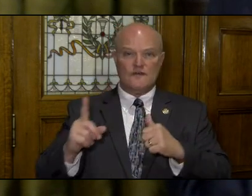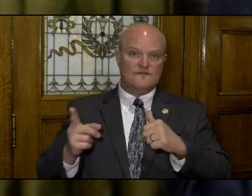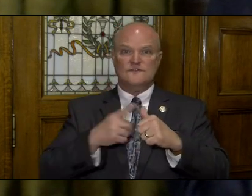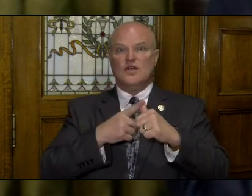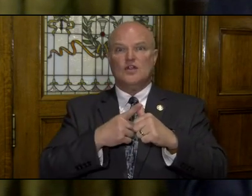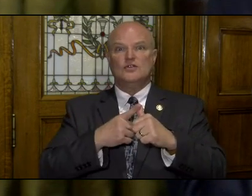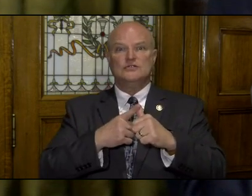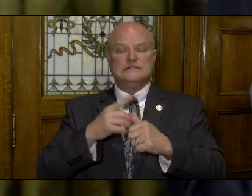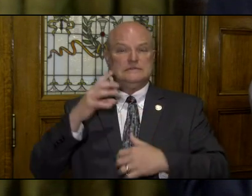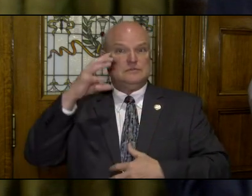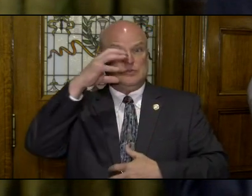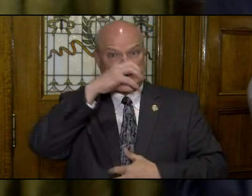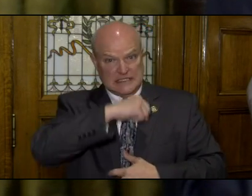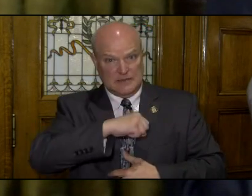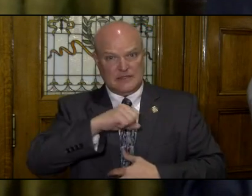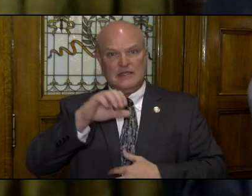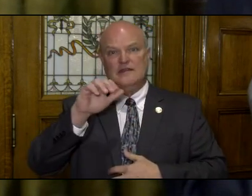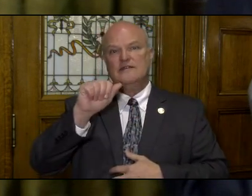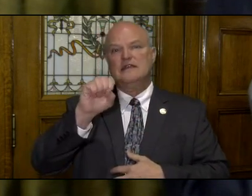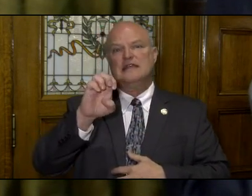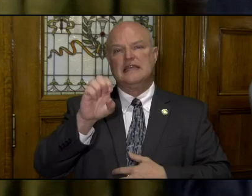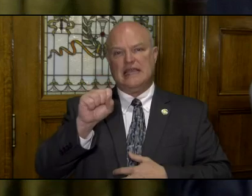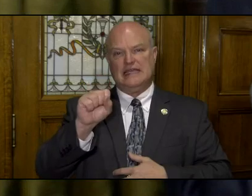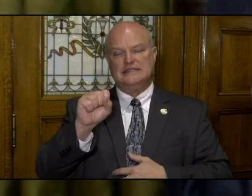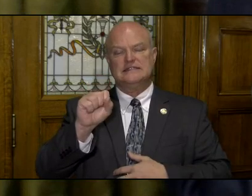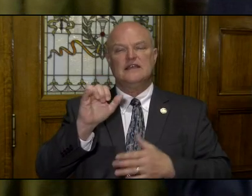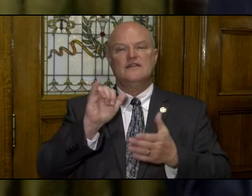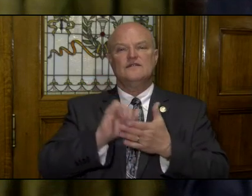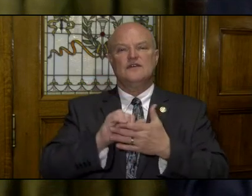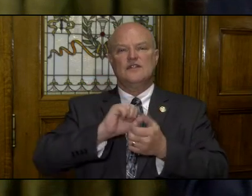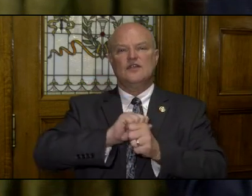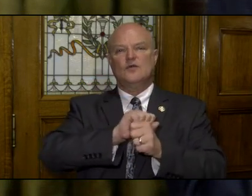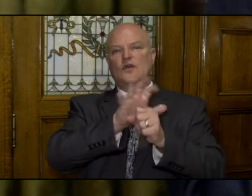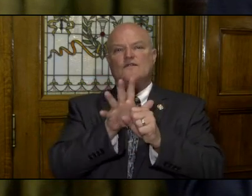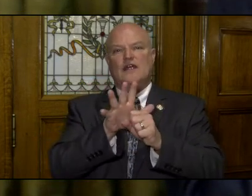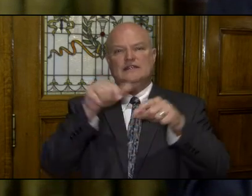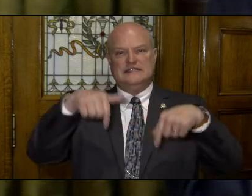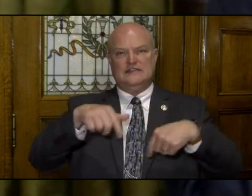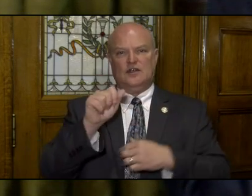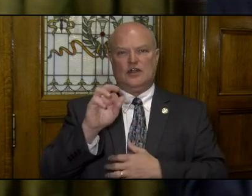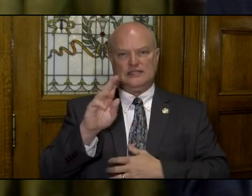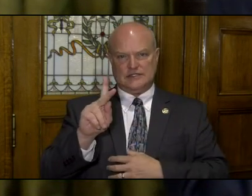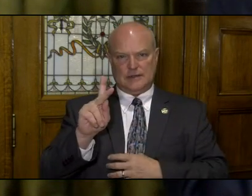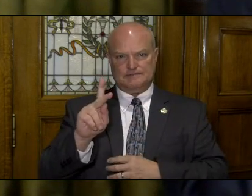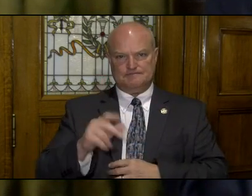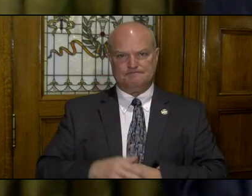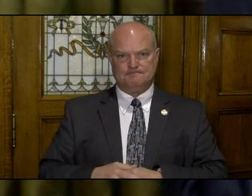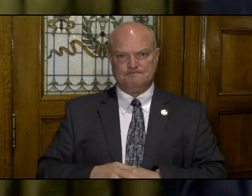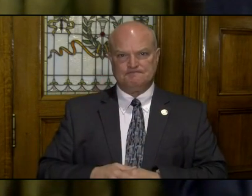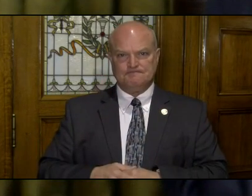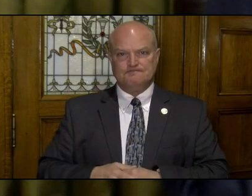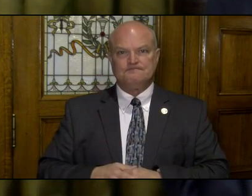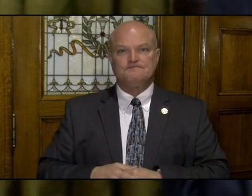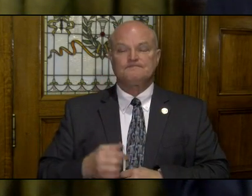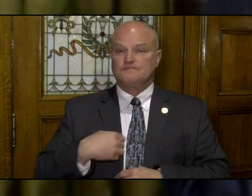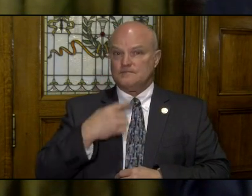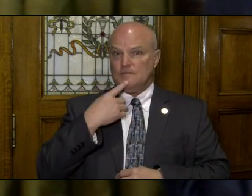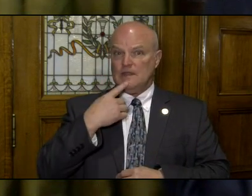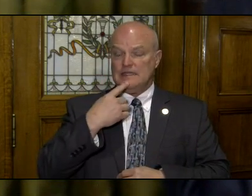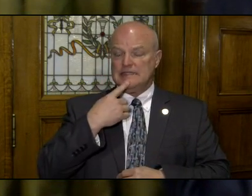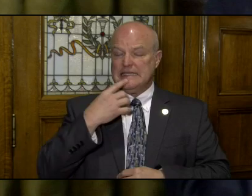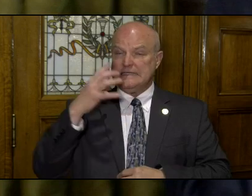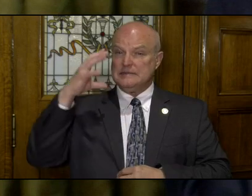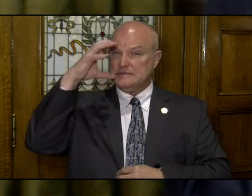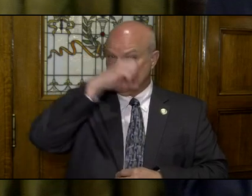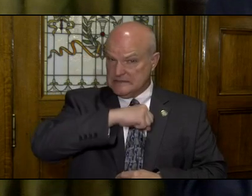first presumptive case of the coronavirus in Arkansas. I say it's a